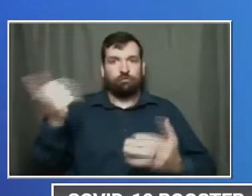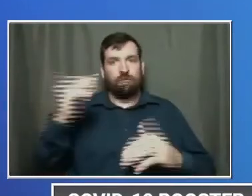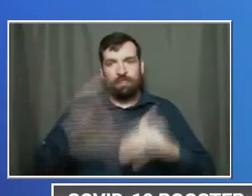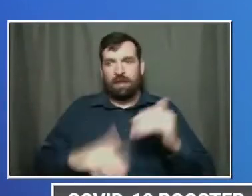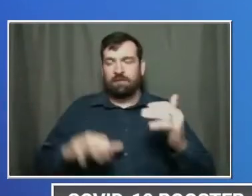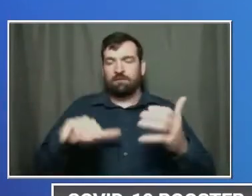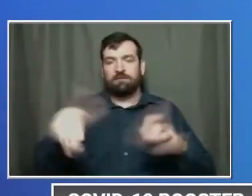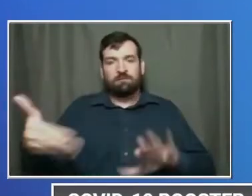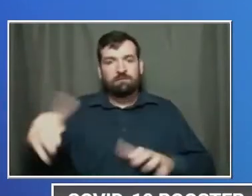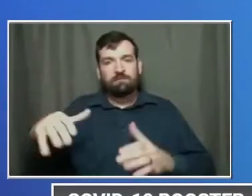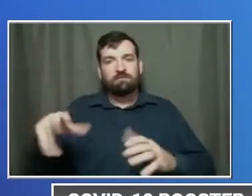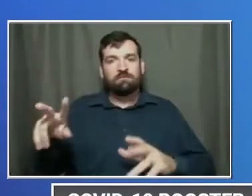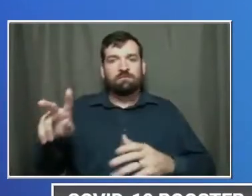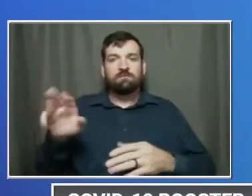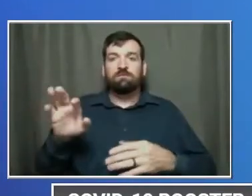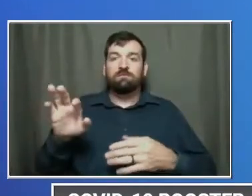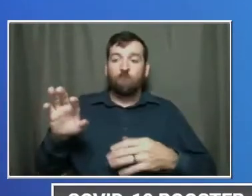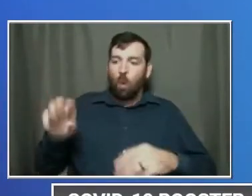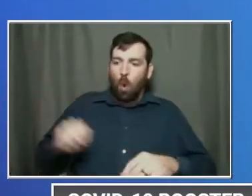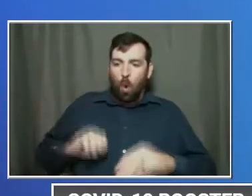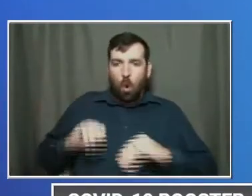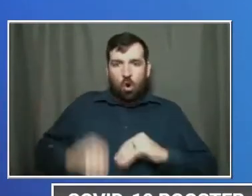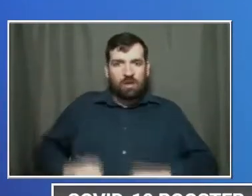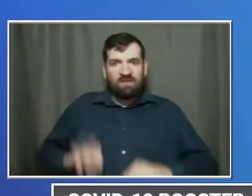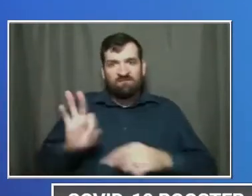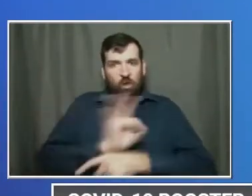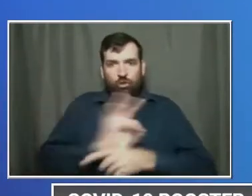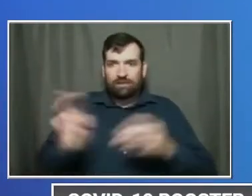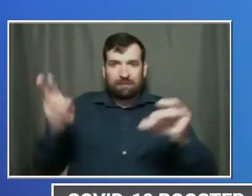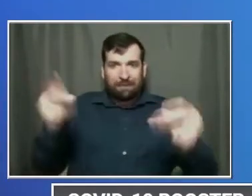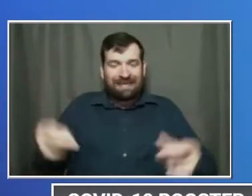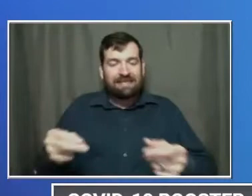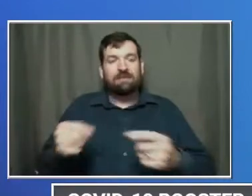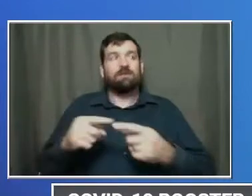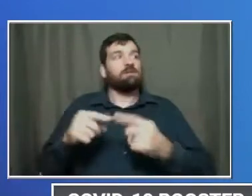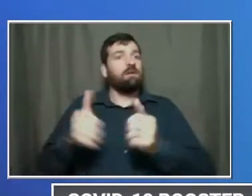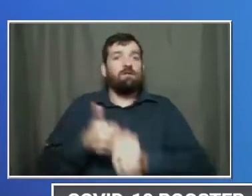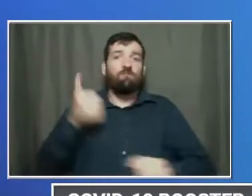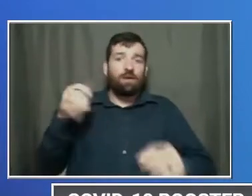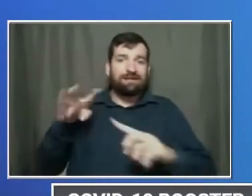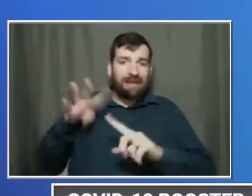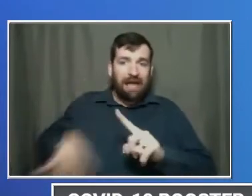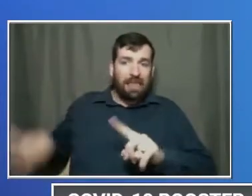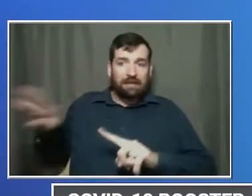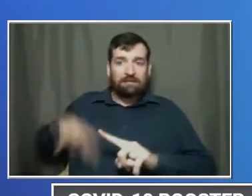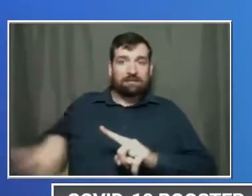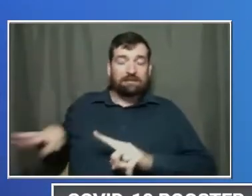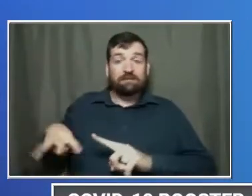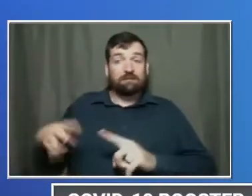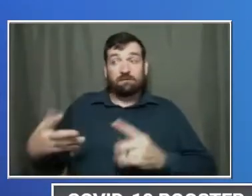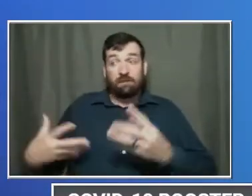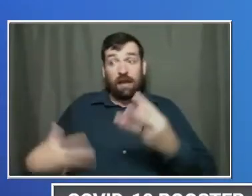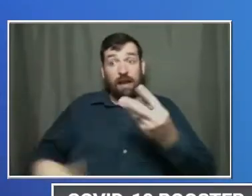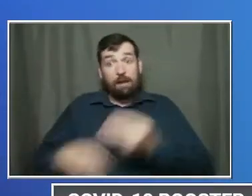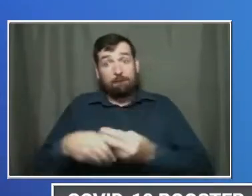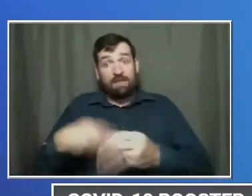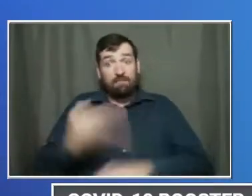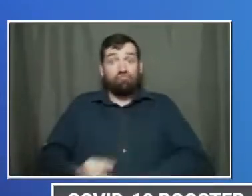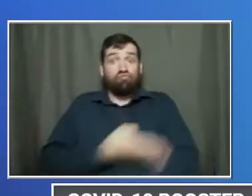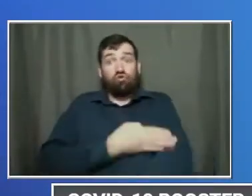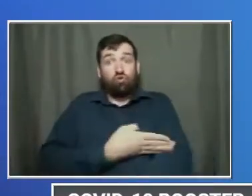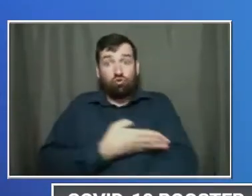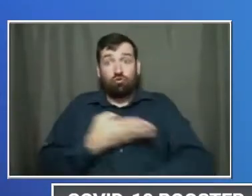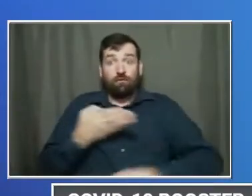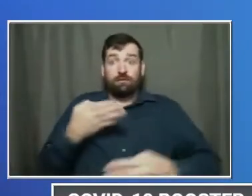organ functions right away. People can avoid dialysis, which actually improves graft survival if you can avoid dialysis, believe it or